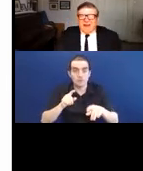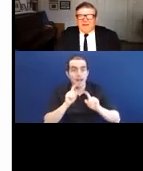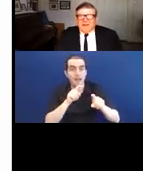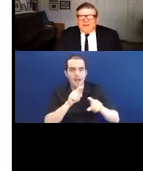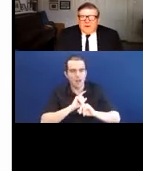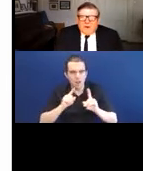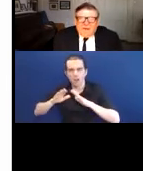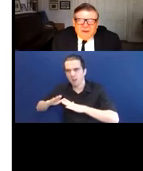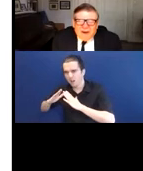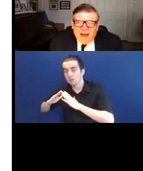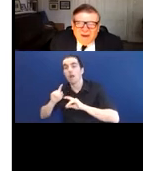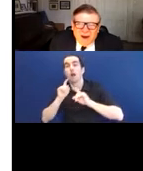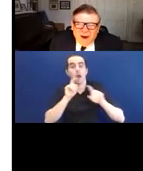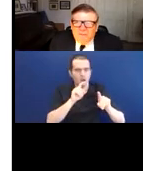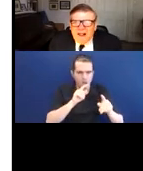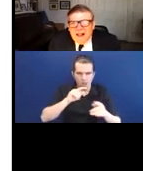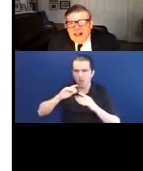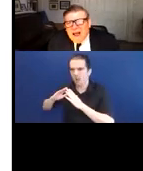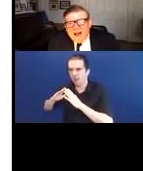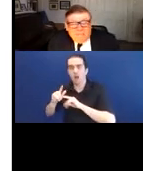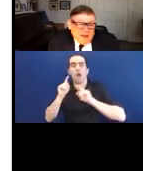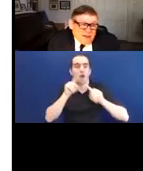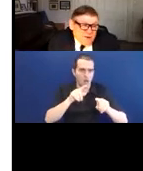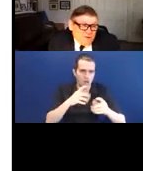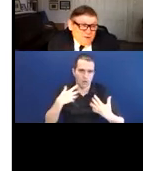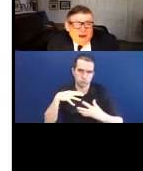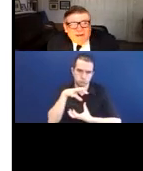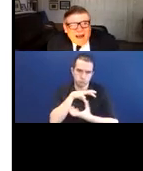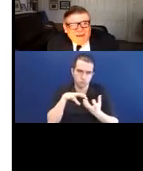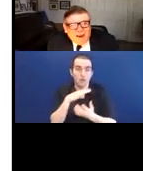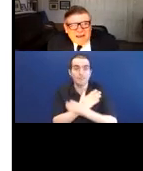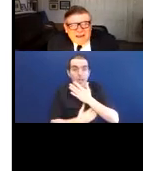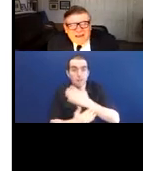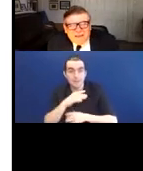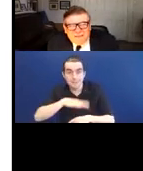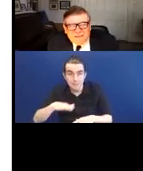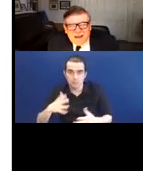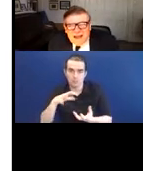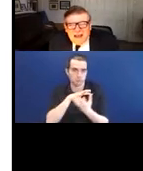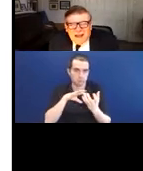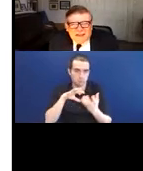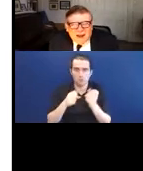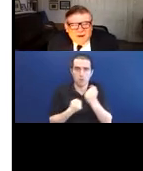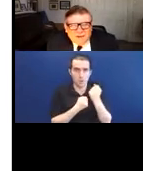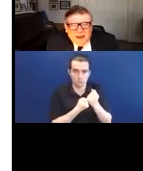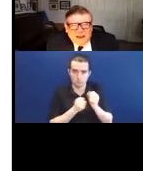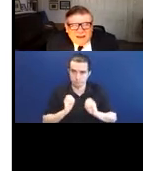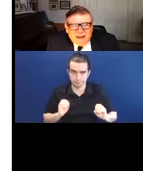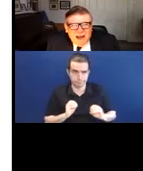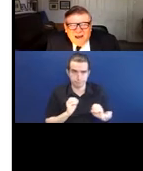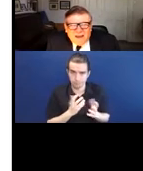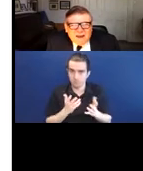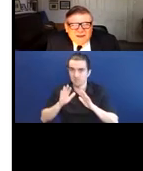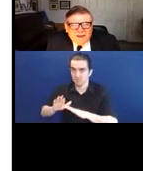that they use at school, they often don't have at home. Many schools don't have IT systems. So there's